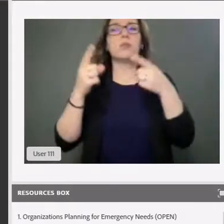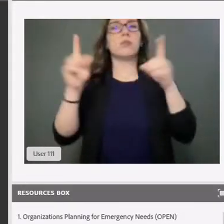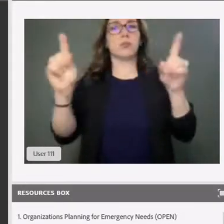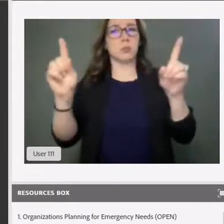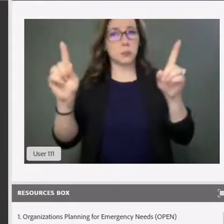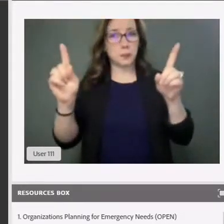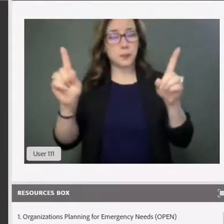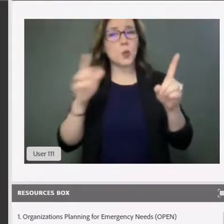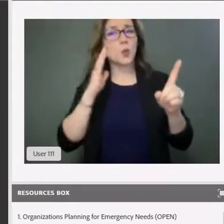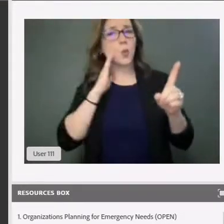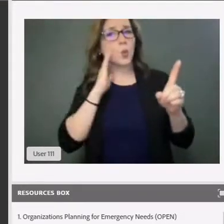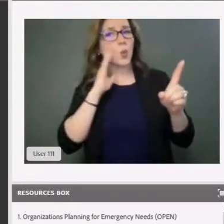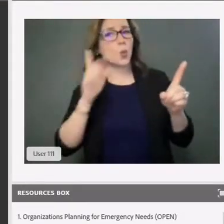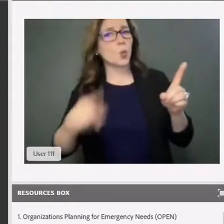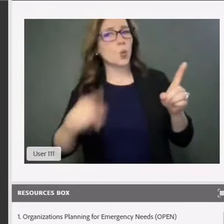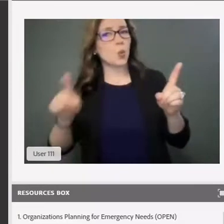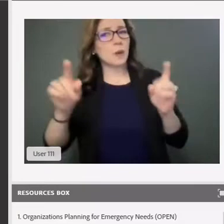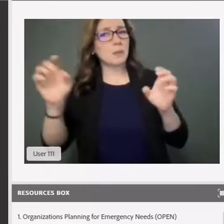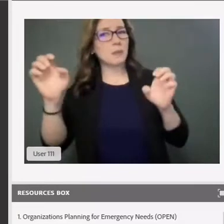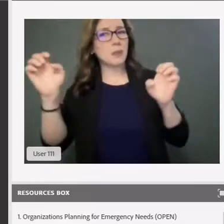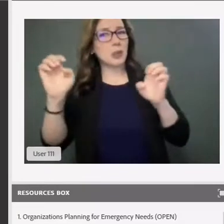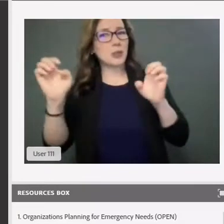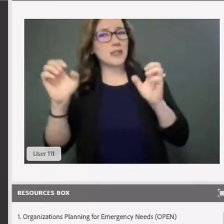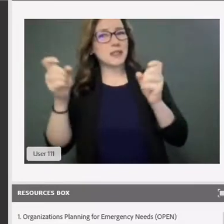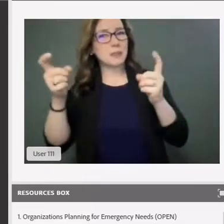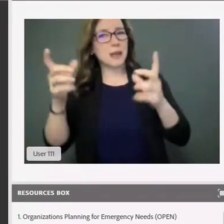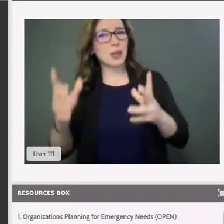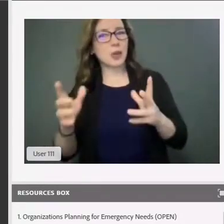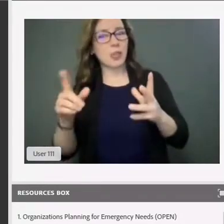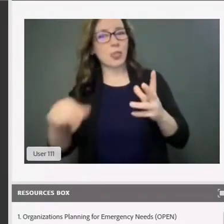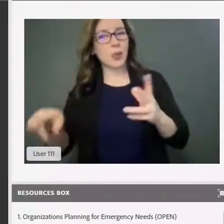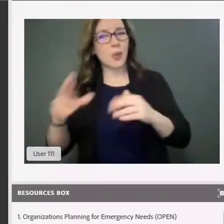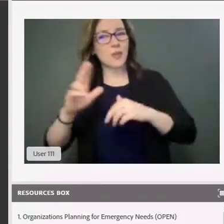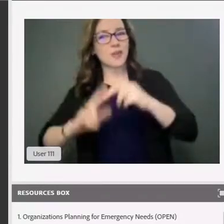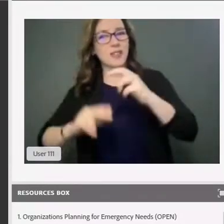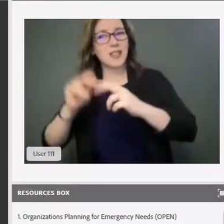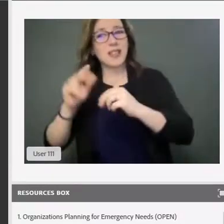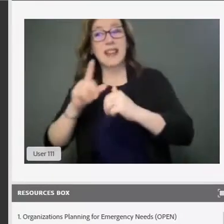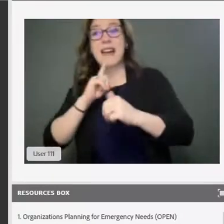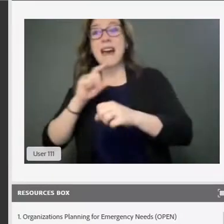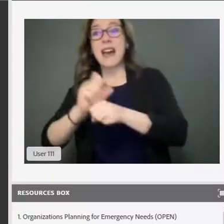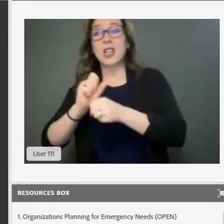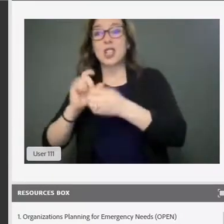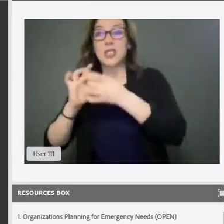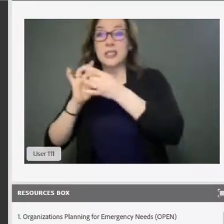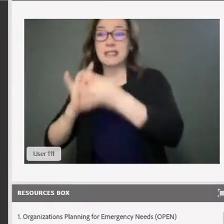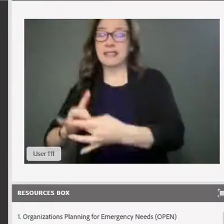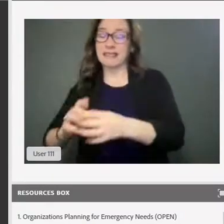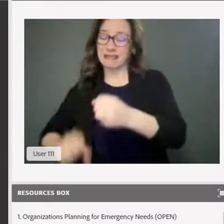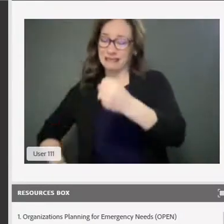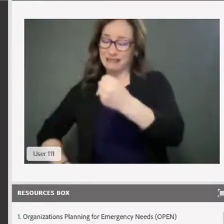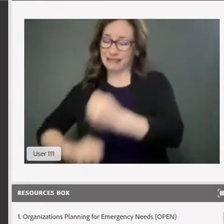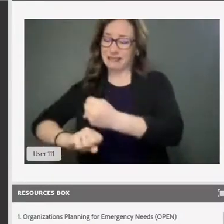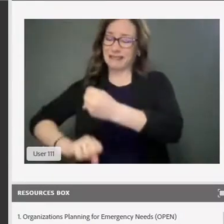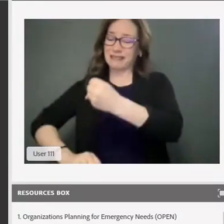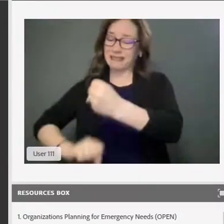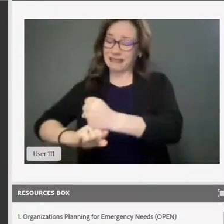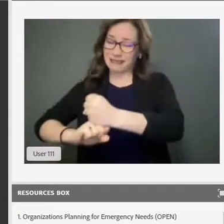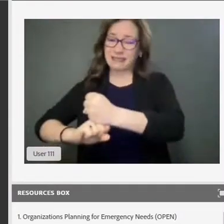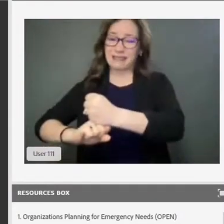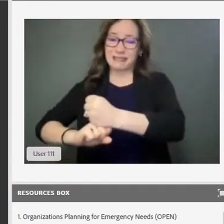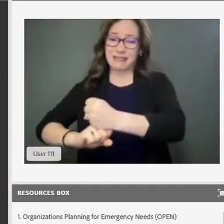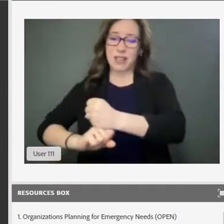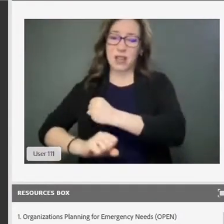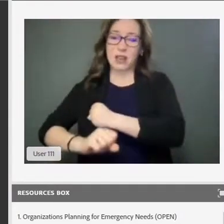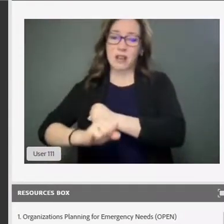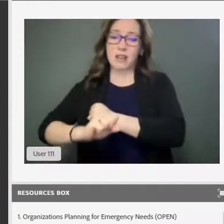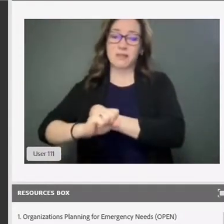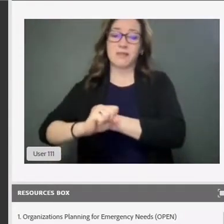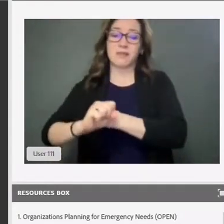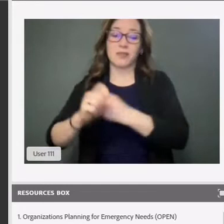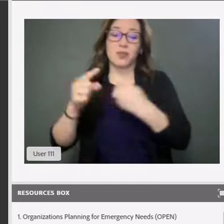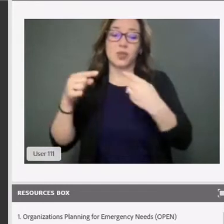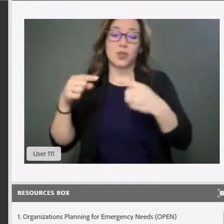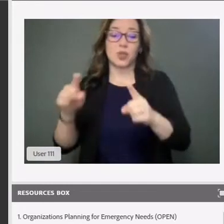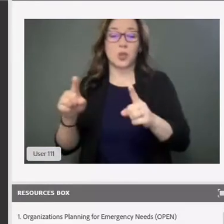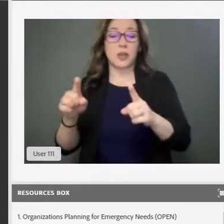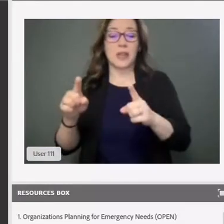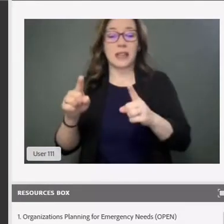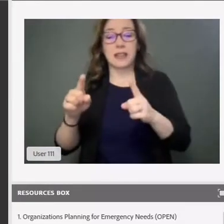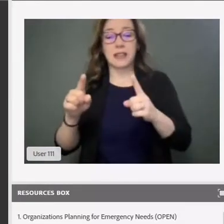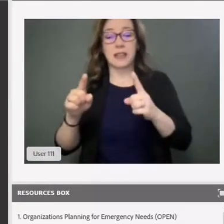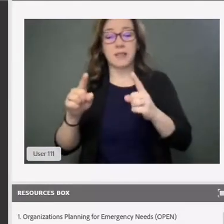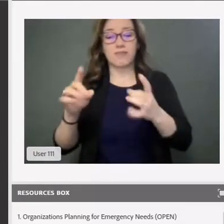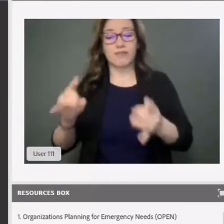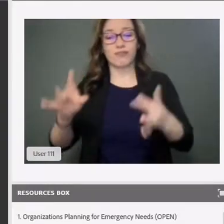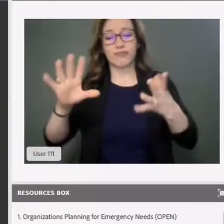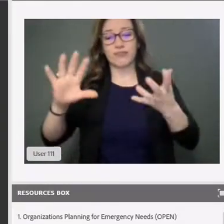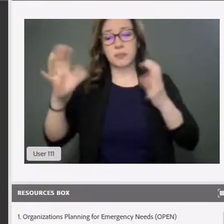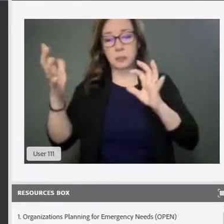know, these facilities are often the glues of communities during blue sky days. And if we can build